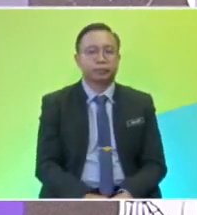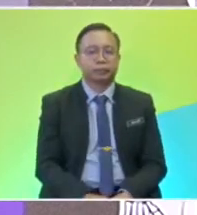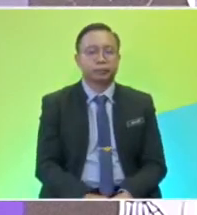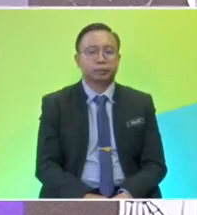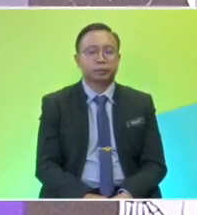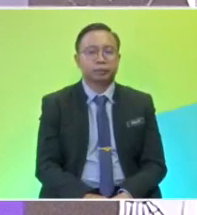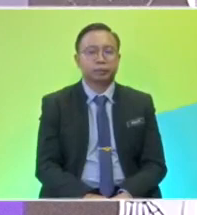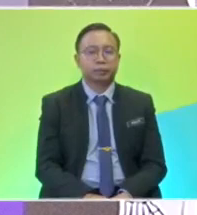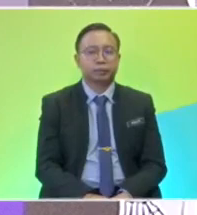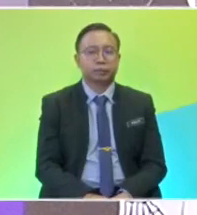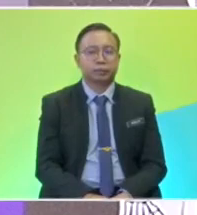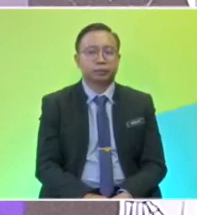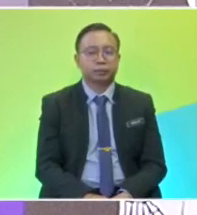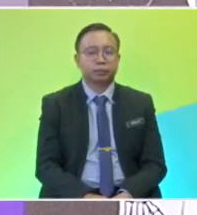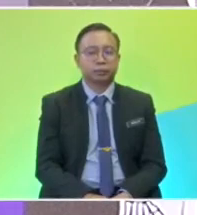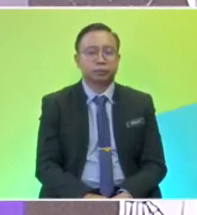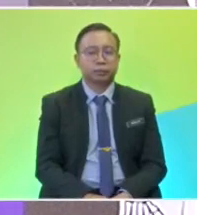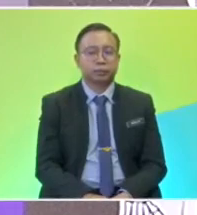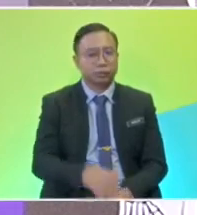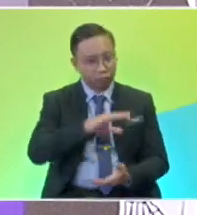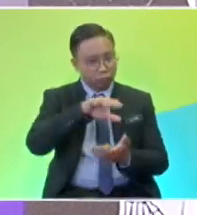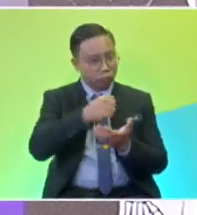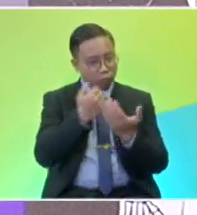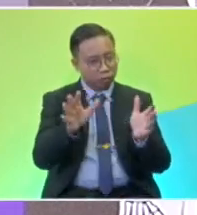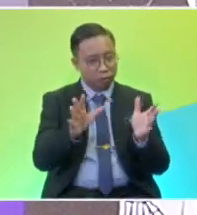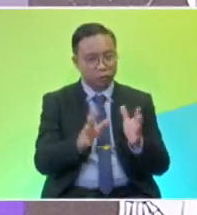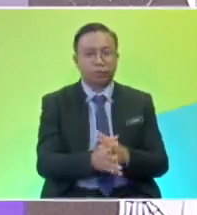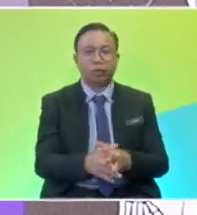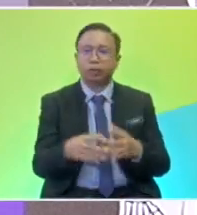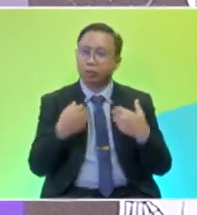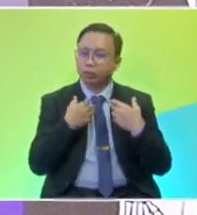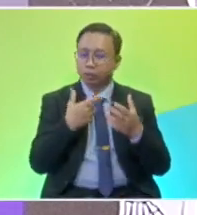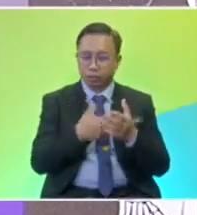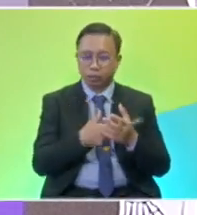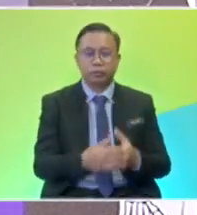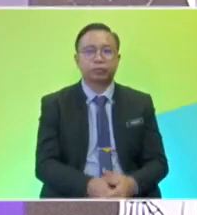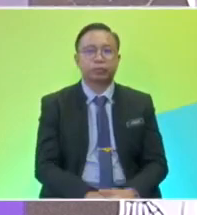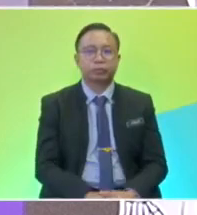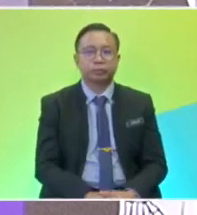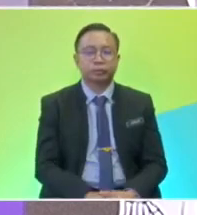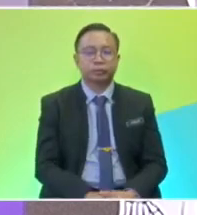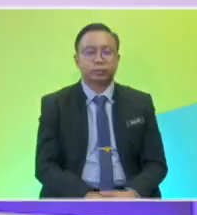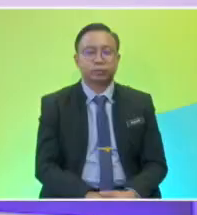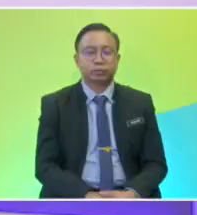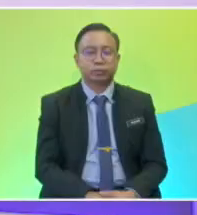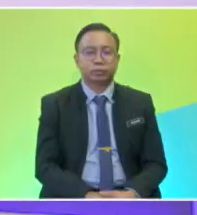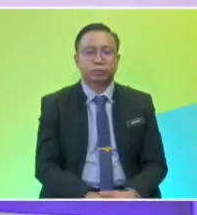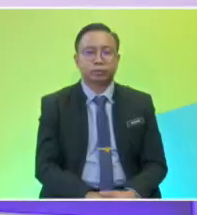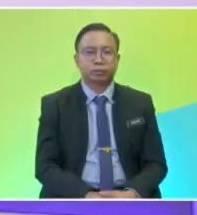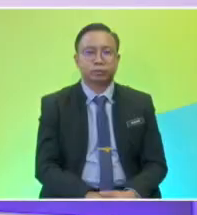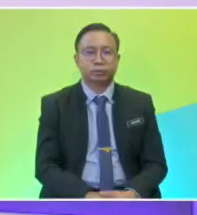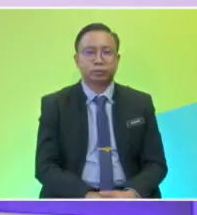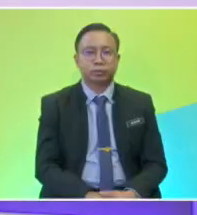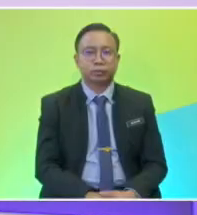Right. Am I right? Is that all? Or do we have more joints? Actually, there are more That's joints. That's a lot more. Yeah, there are more. Okay.